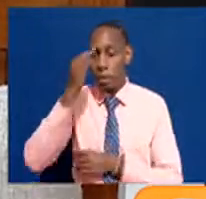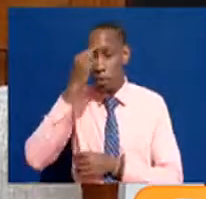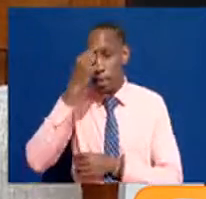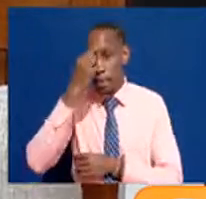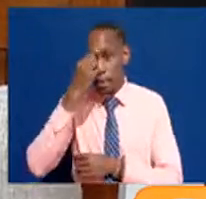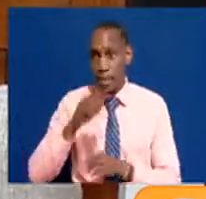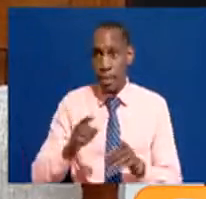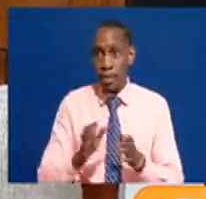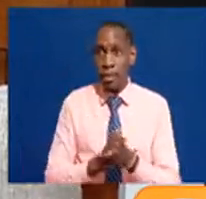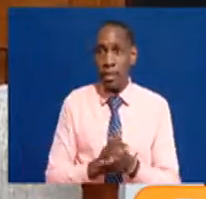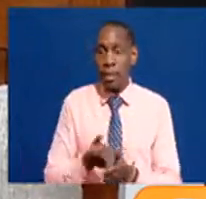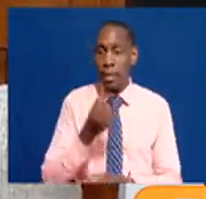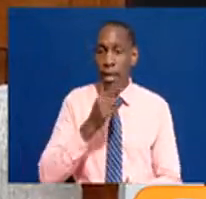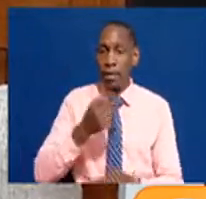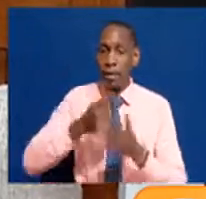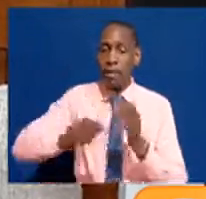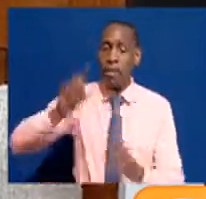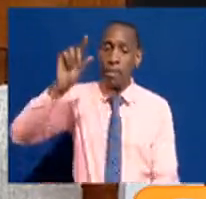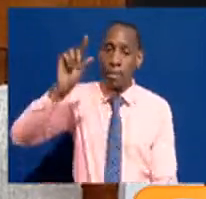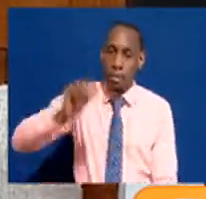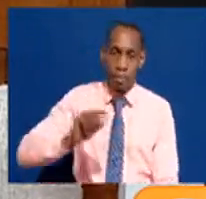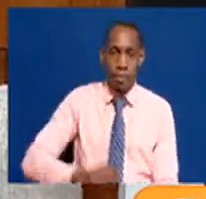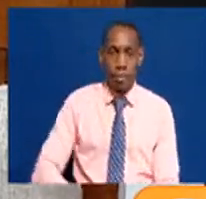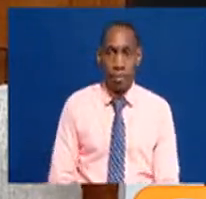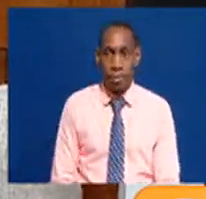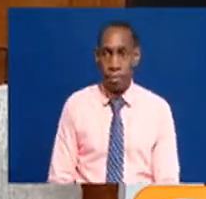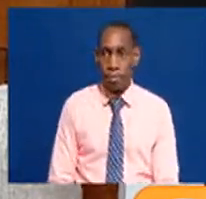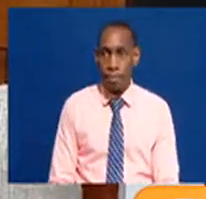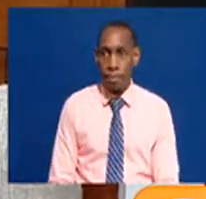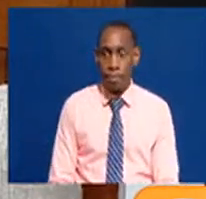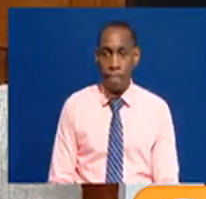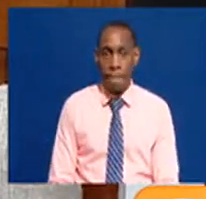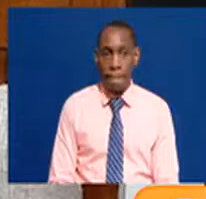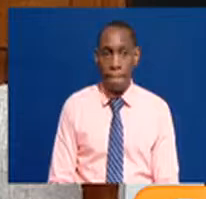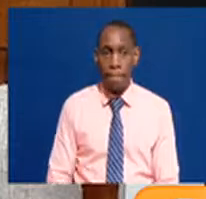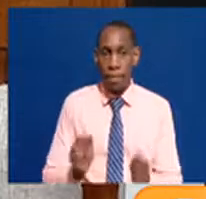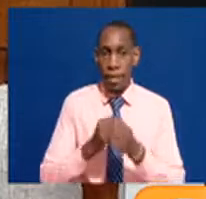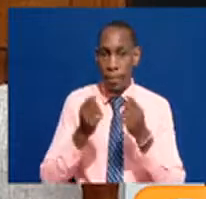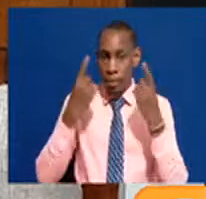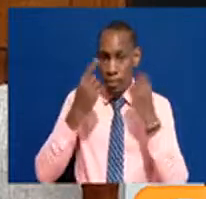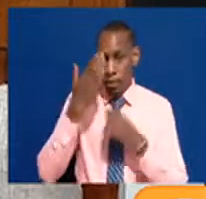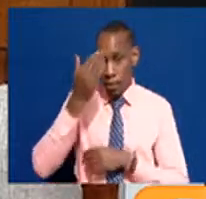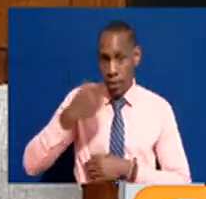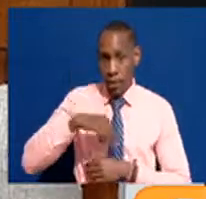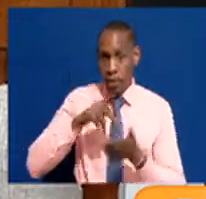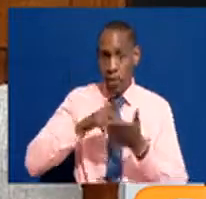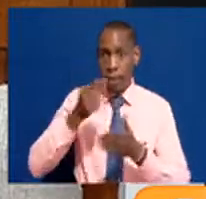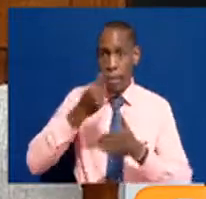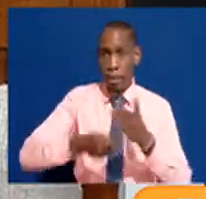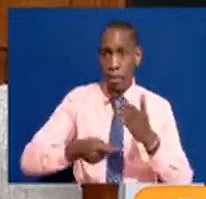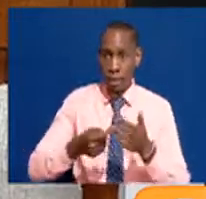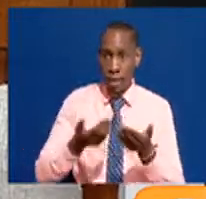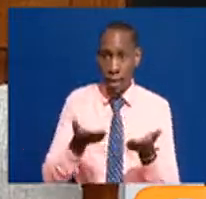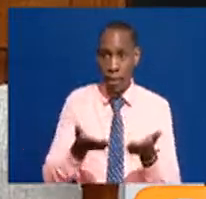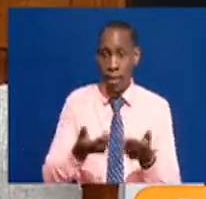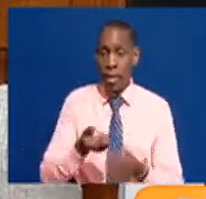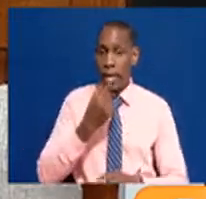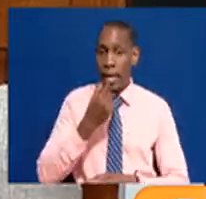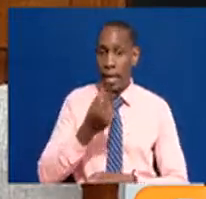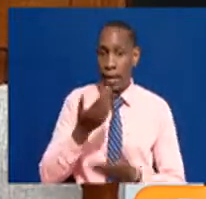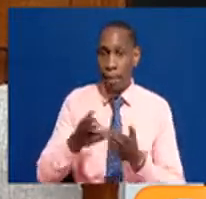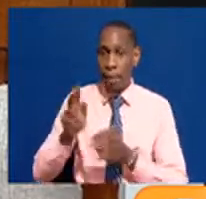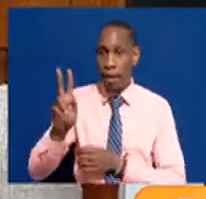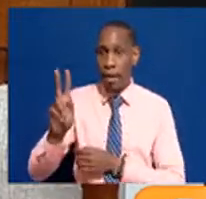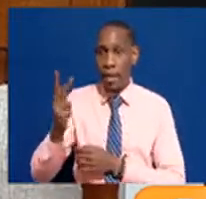the drugs are so cheap. I mean, I can't understand why are we paying the prices we're paying for drugs in